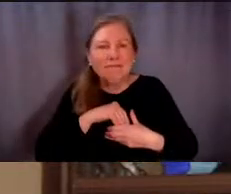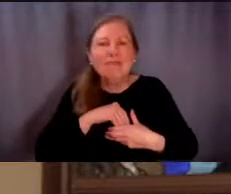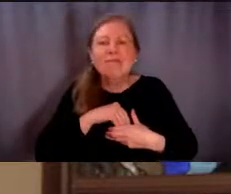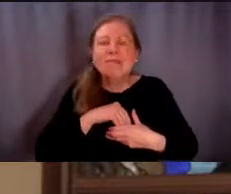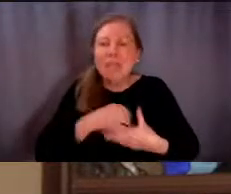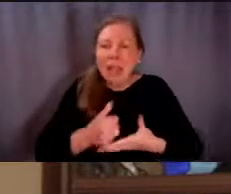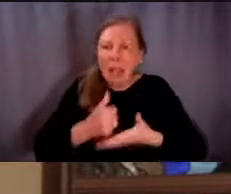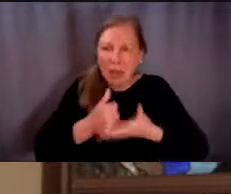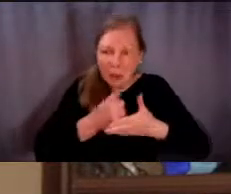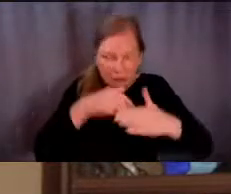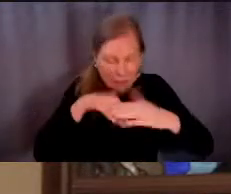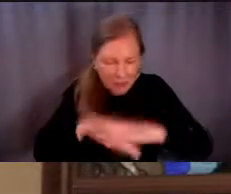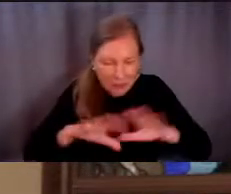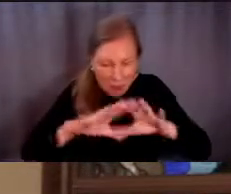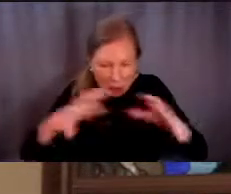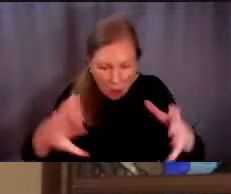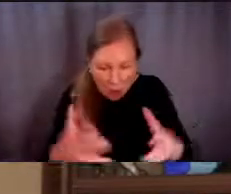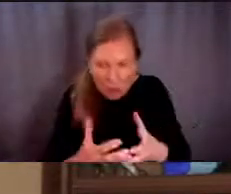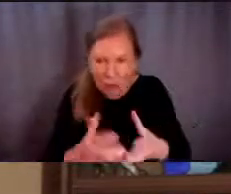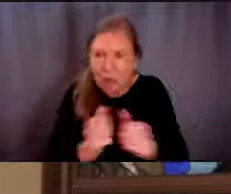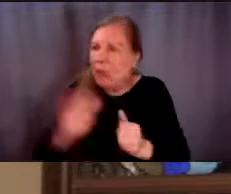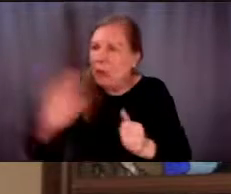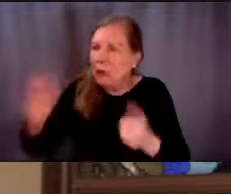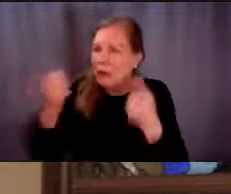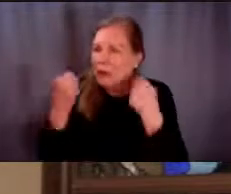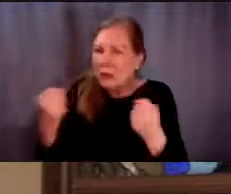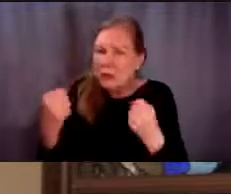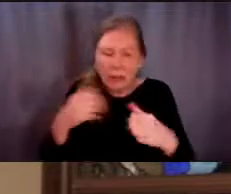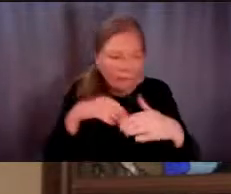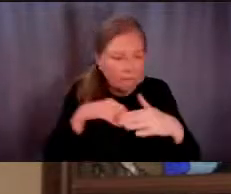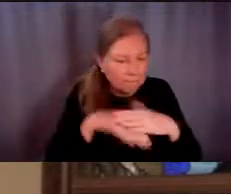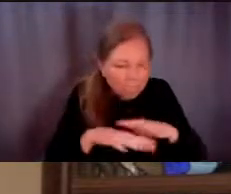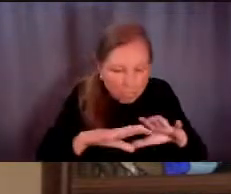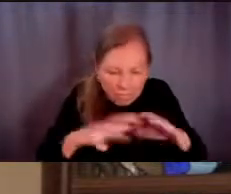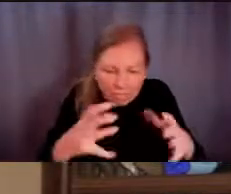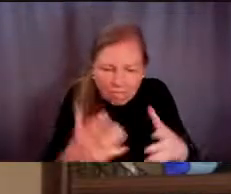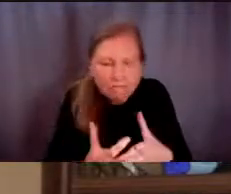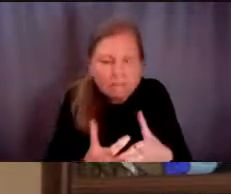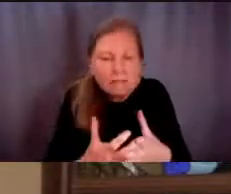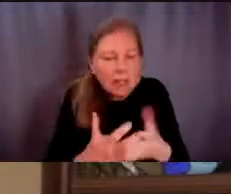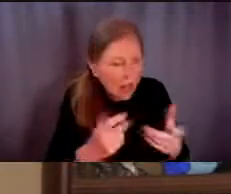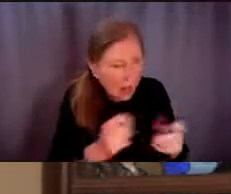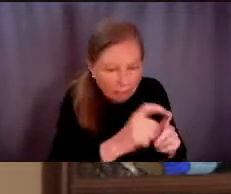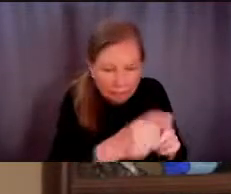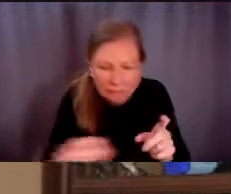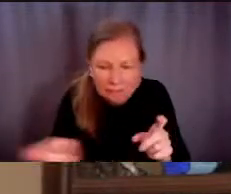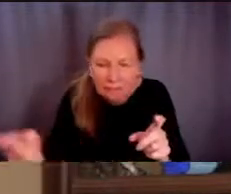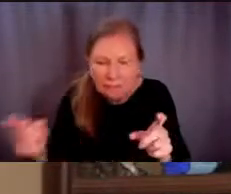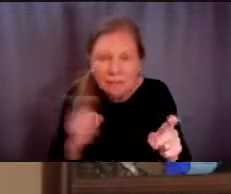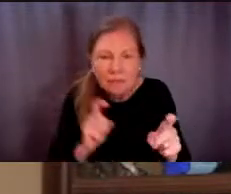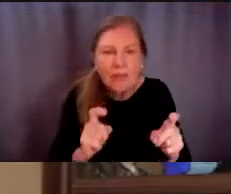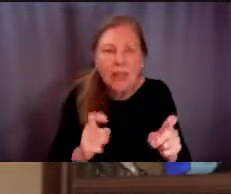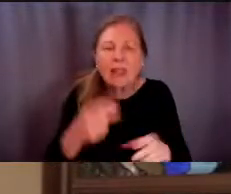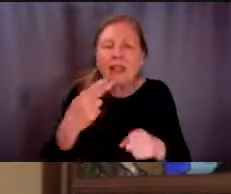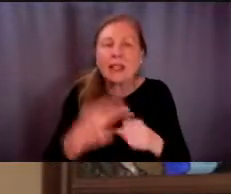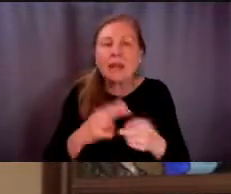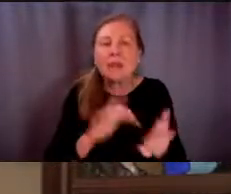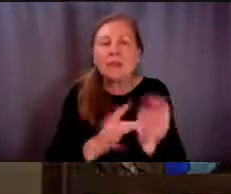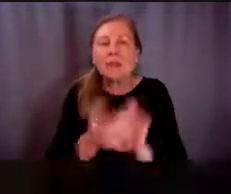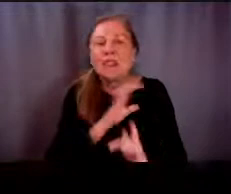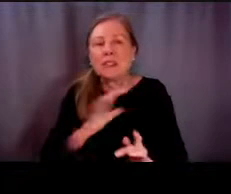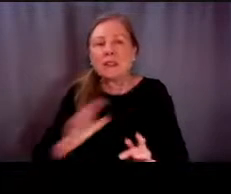in the strength of your Spirit to give ourselves for others. In the name of Jesus Christ, our Lord.